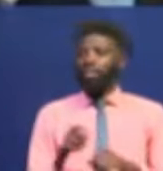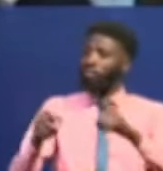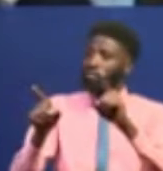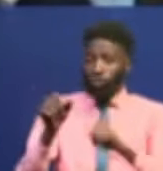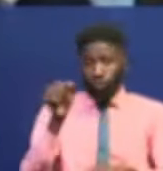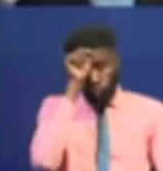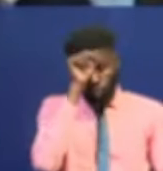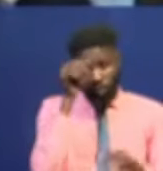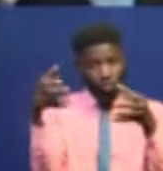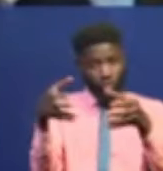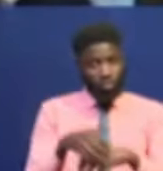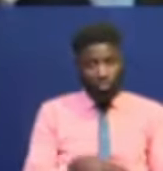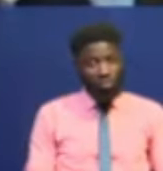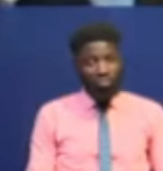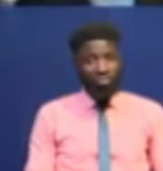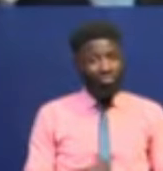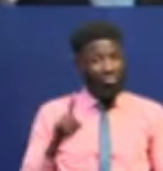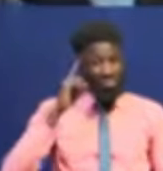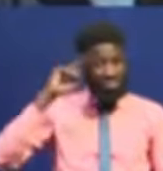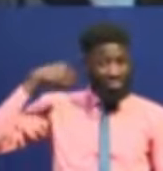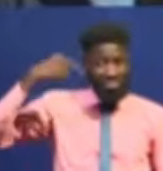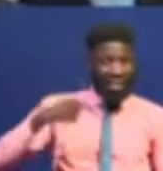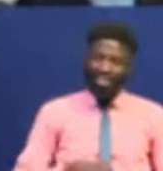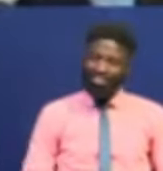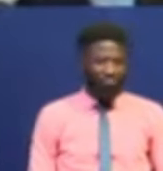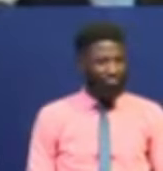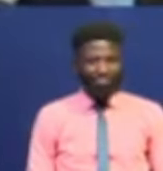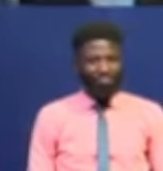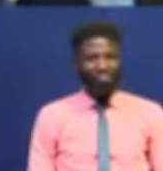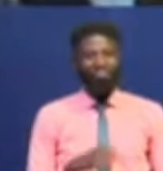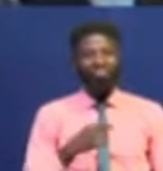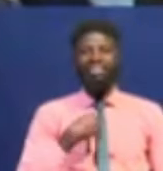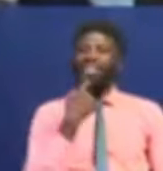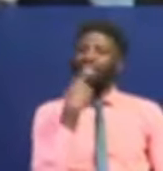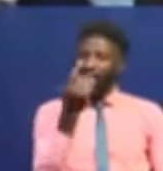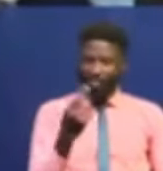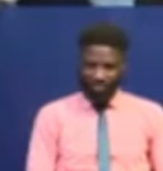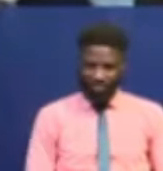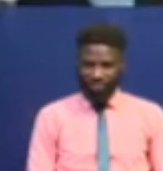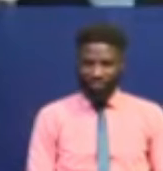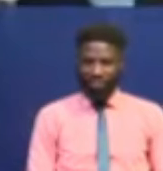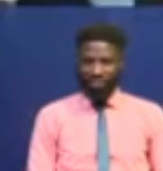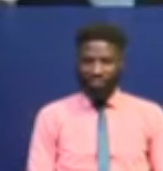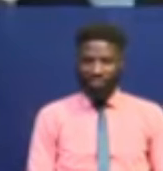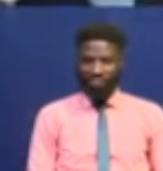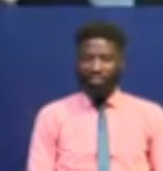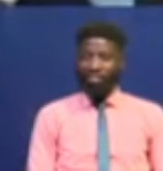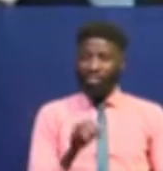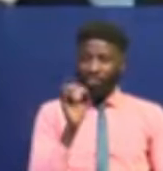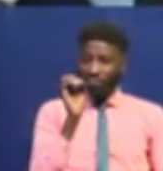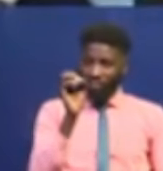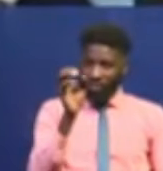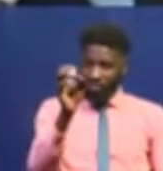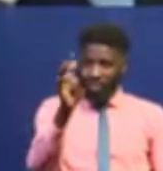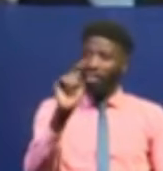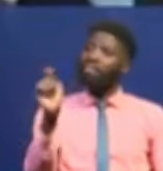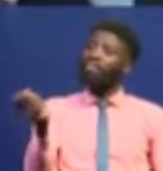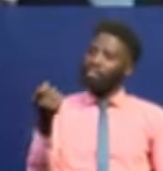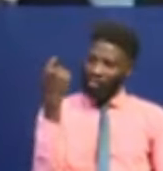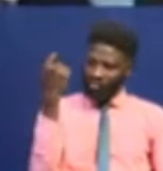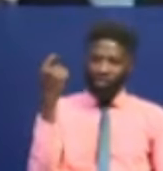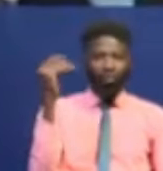fools, and they are not mad. And I want to say, one day, Kenya will